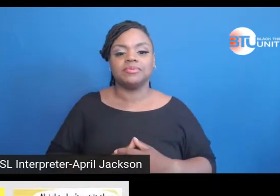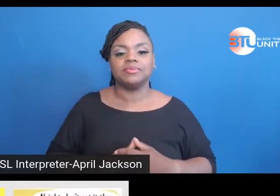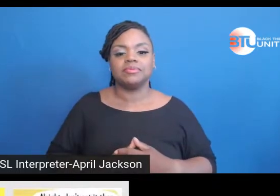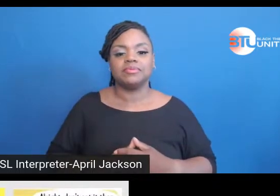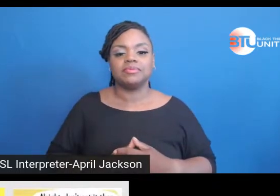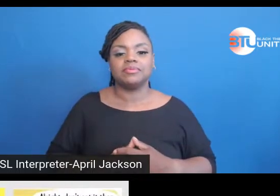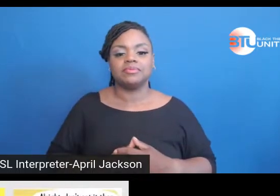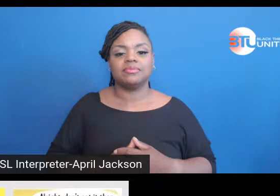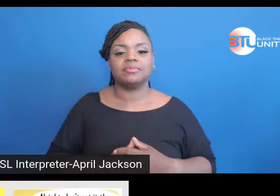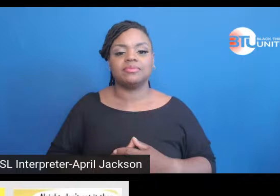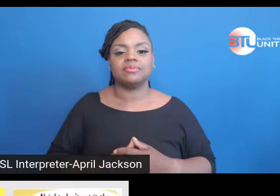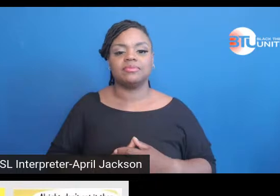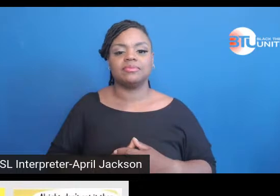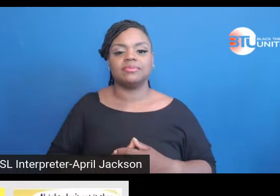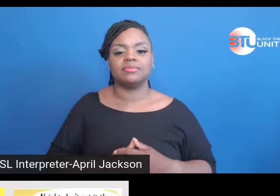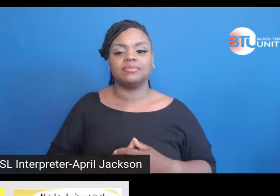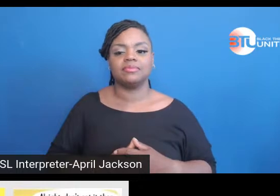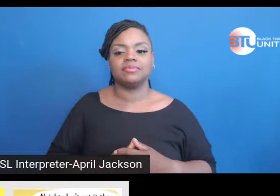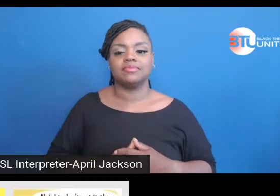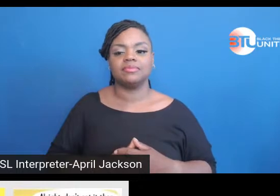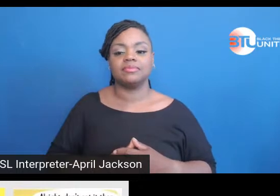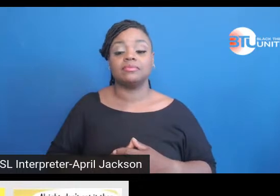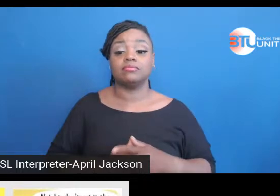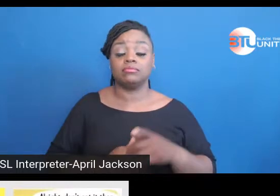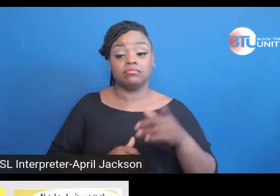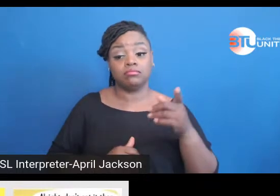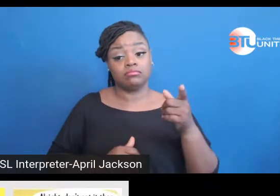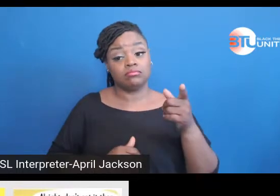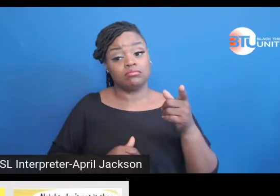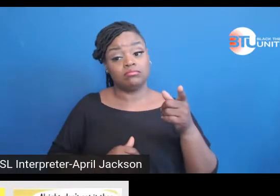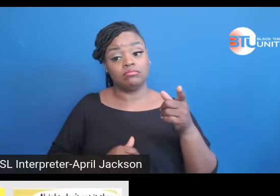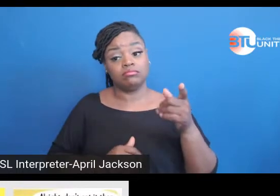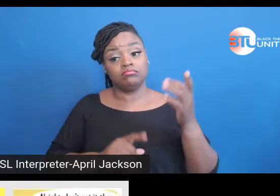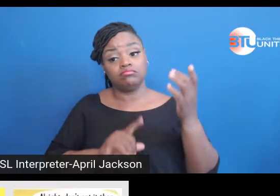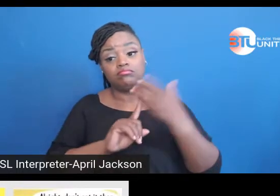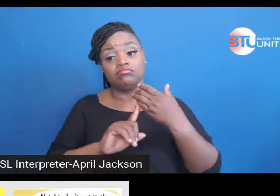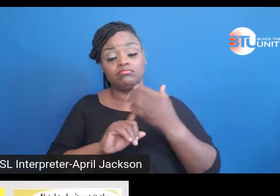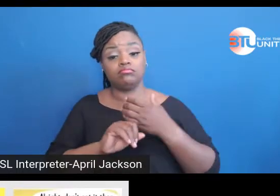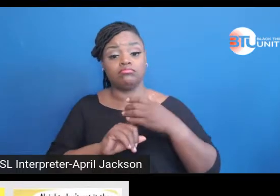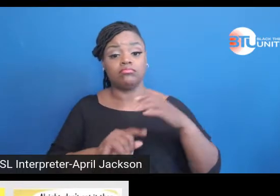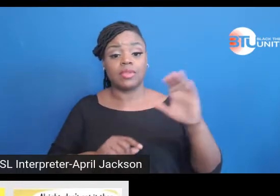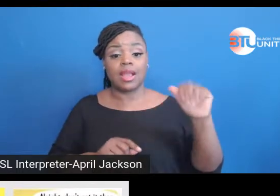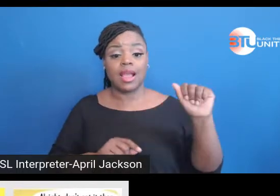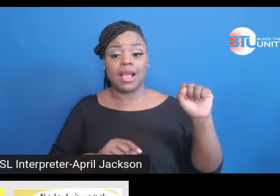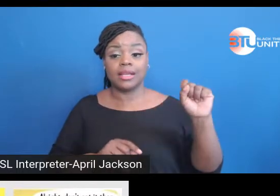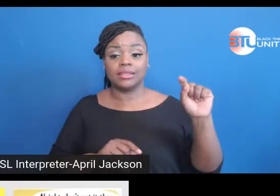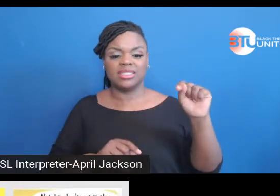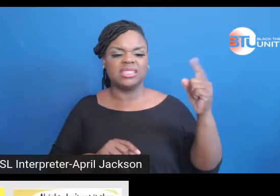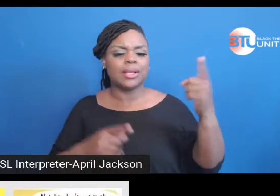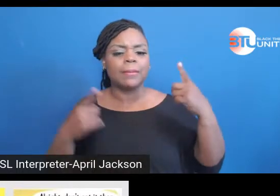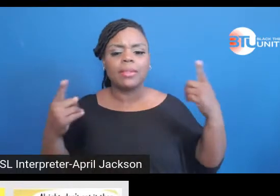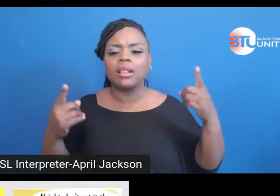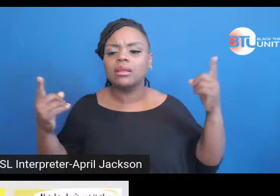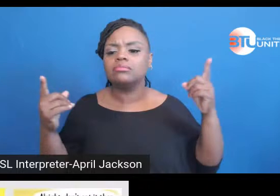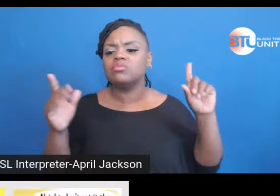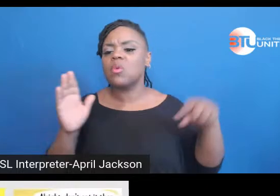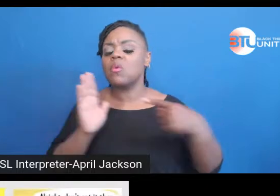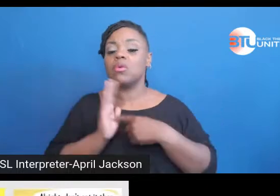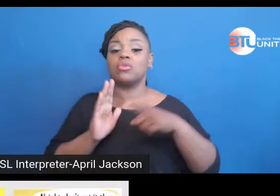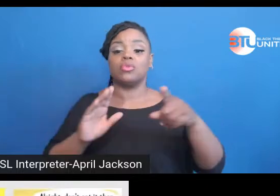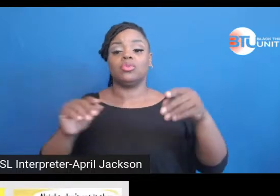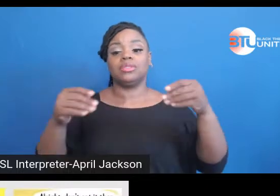you go in because you want to be cast in something, and they're really just trying to sell you headshots, or they're trying to